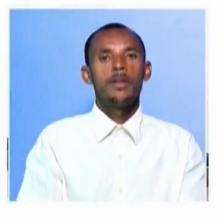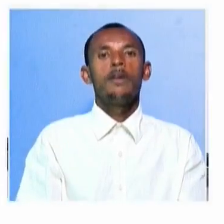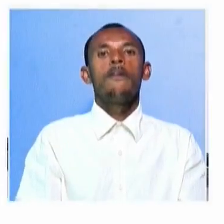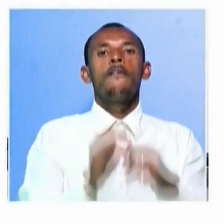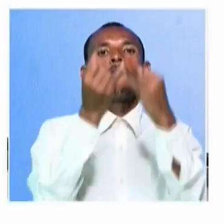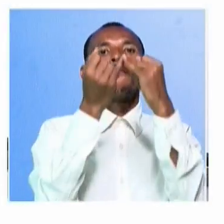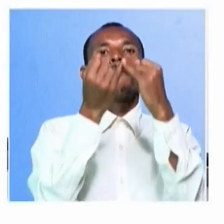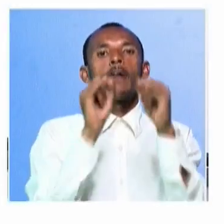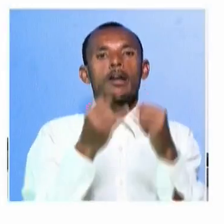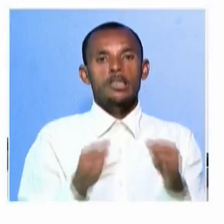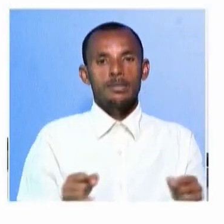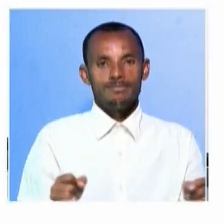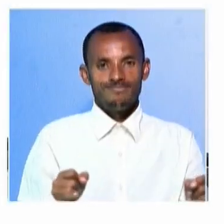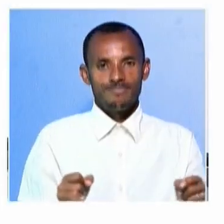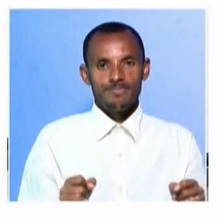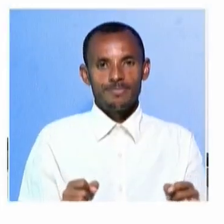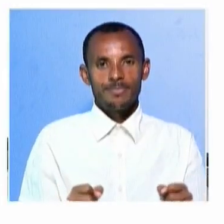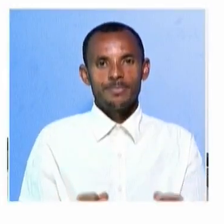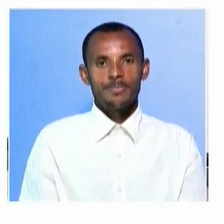Fractions